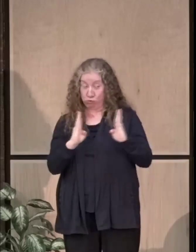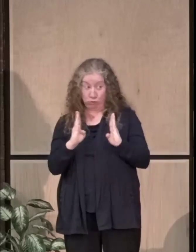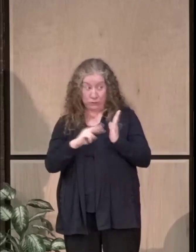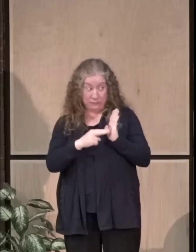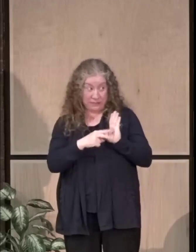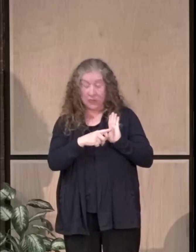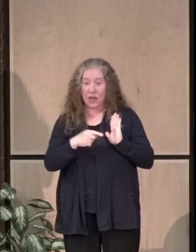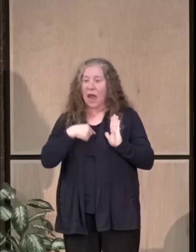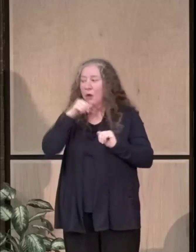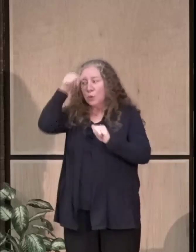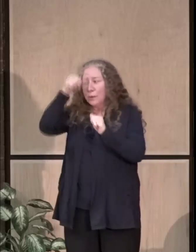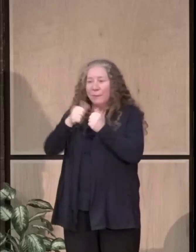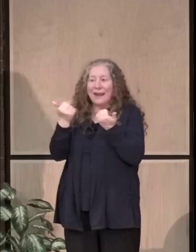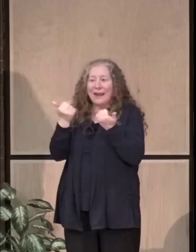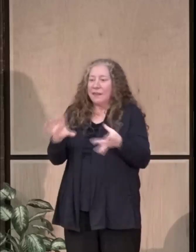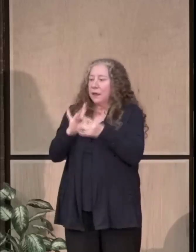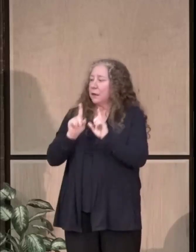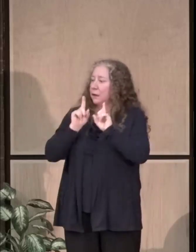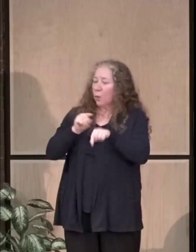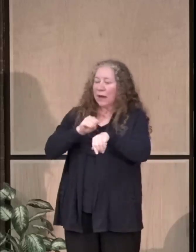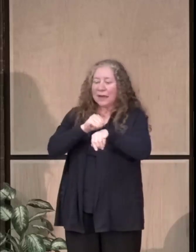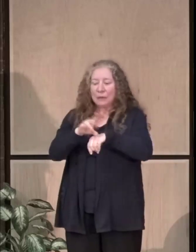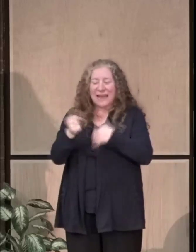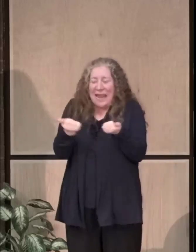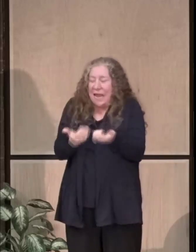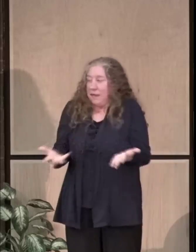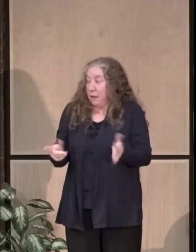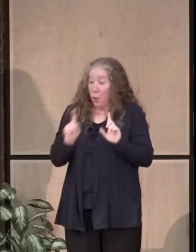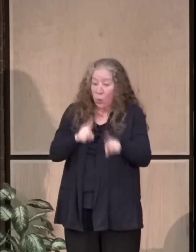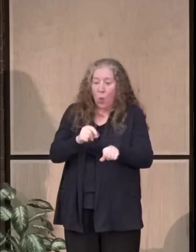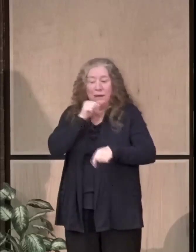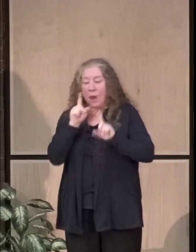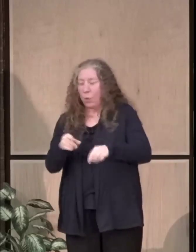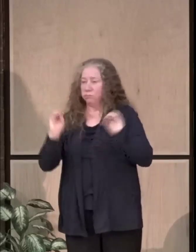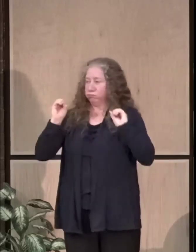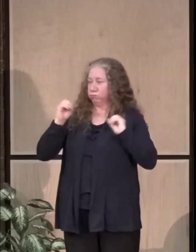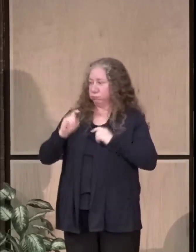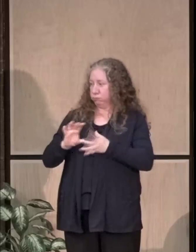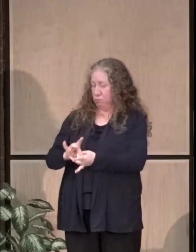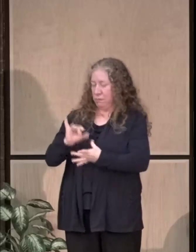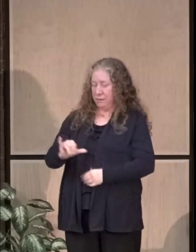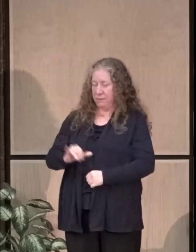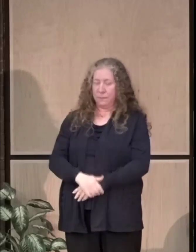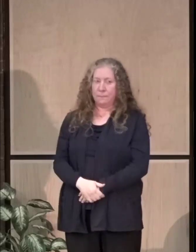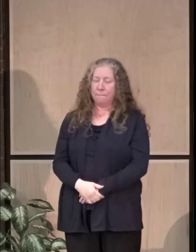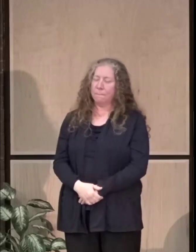I don't recall anything regarding his counseling, being told anything regarding his counseling. What about his